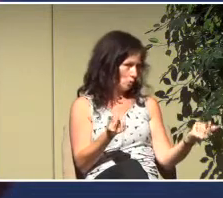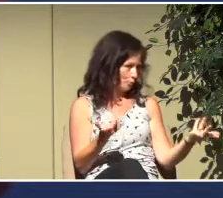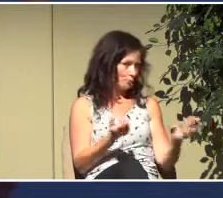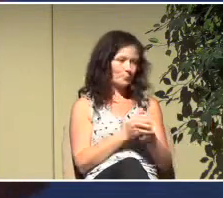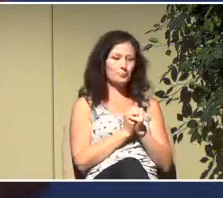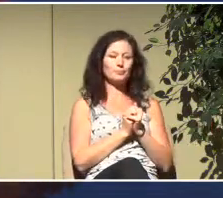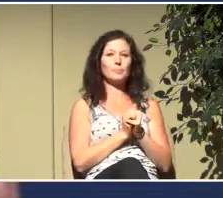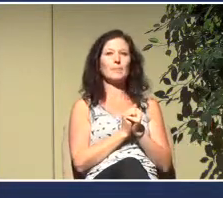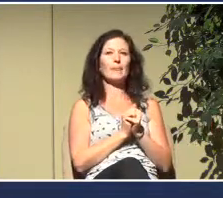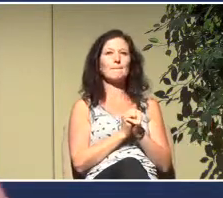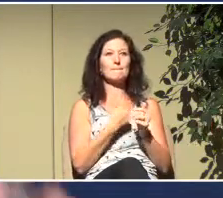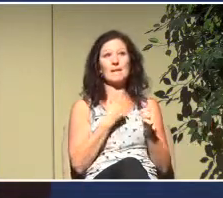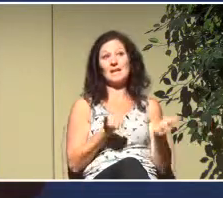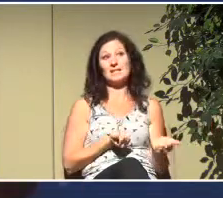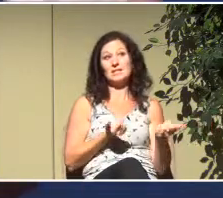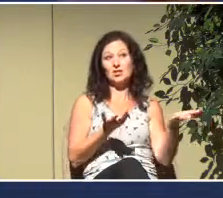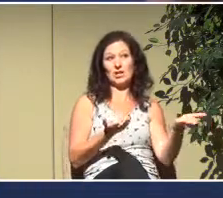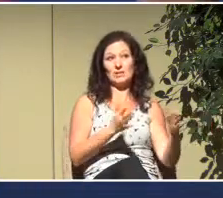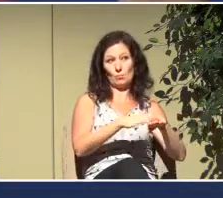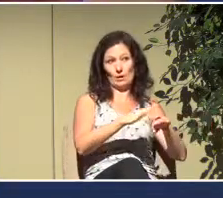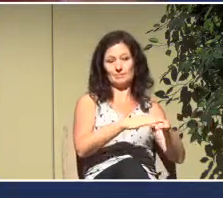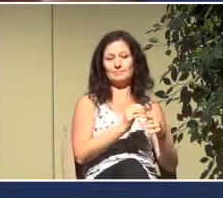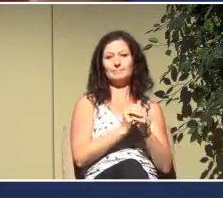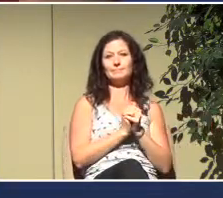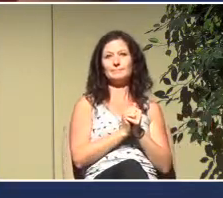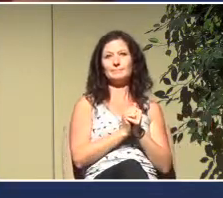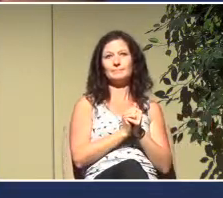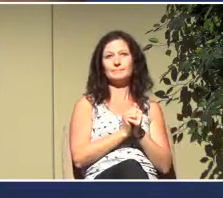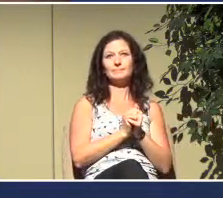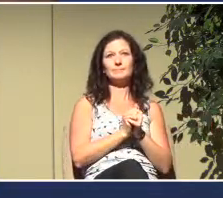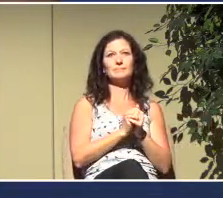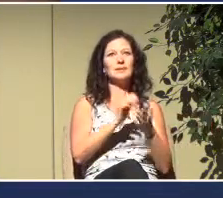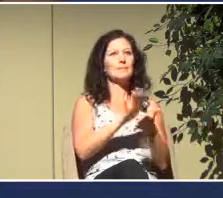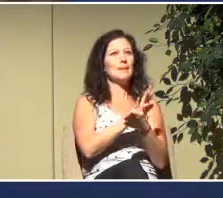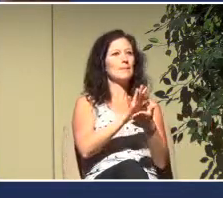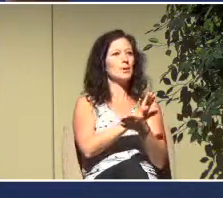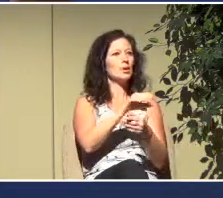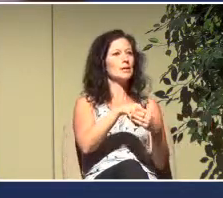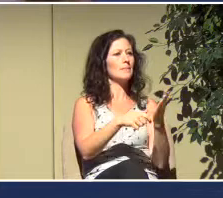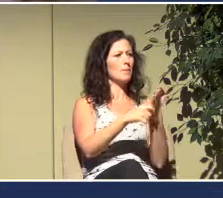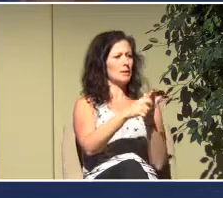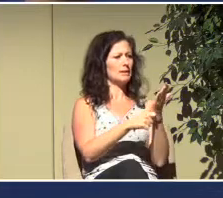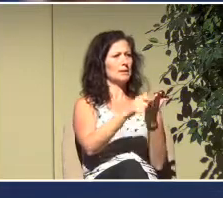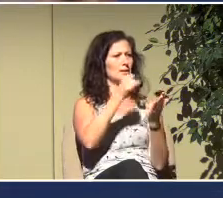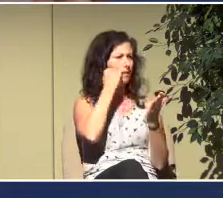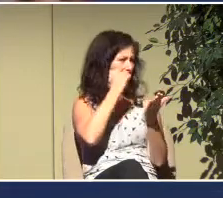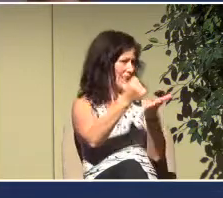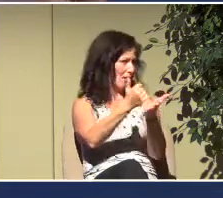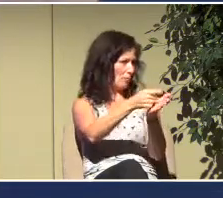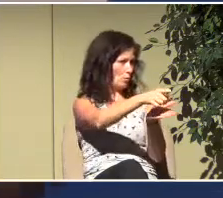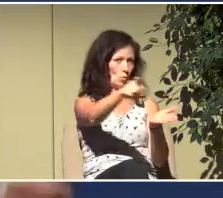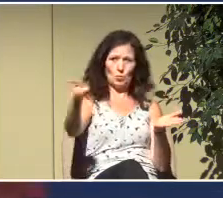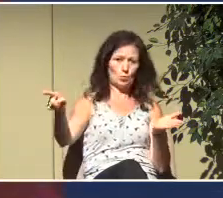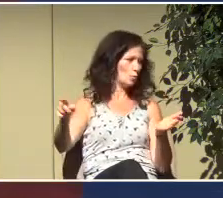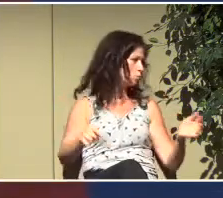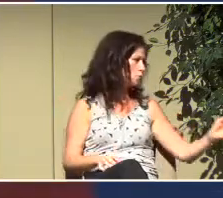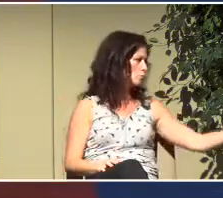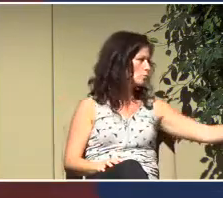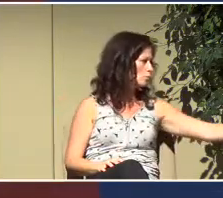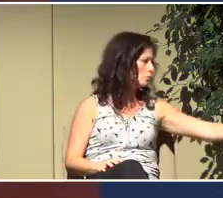But I just suggest this morning. You actually can find this paper in your bulletin if it's helpful.